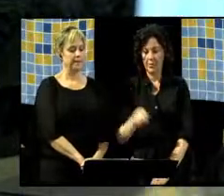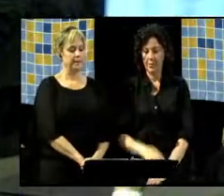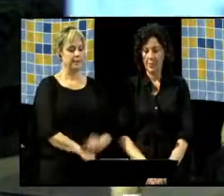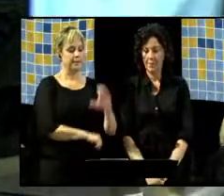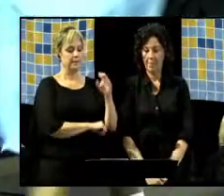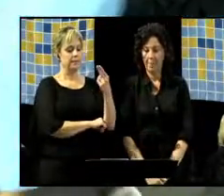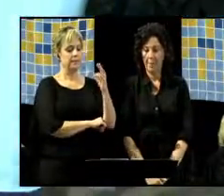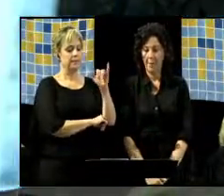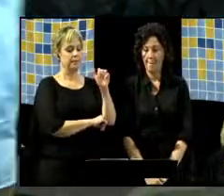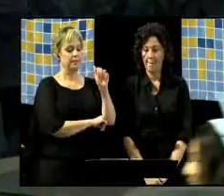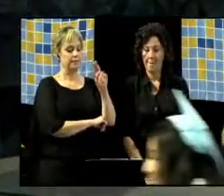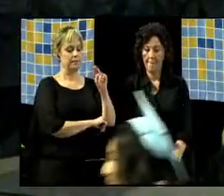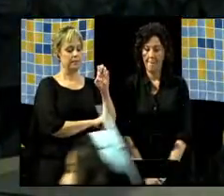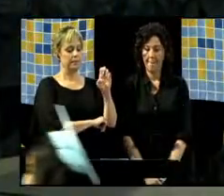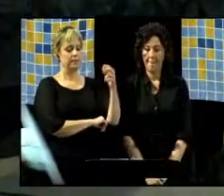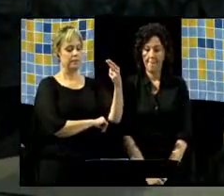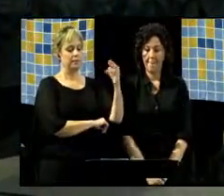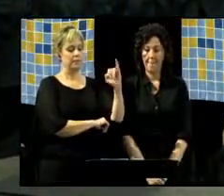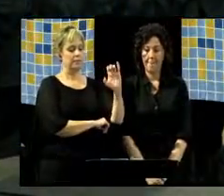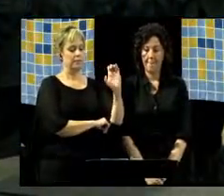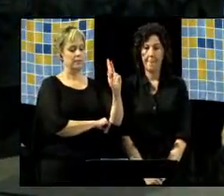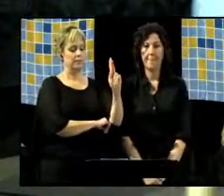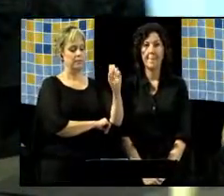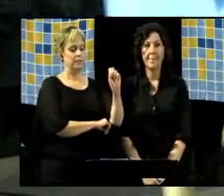Cheyenne Malaysia Hickson.